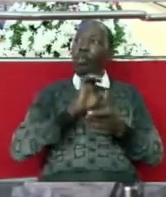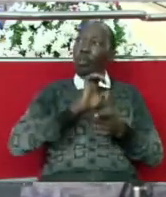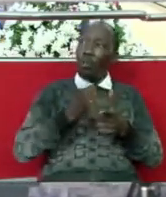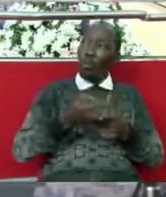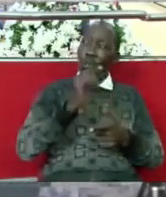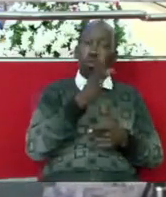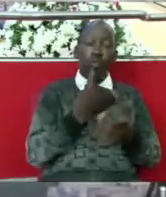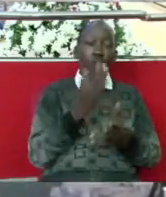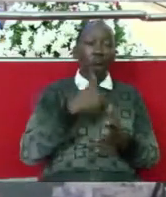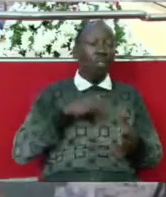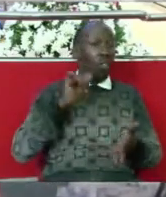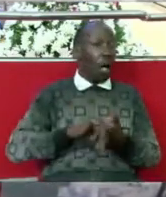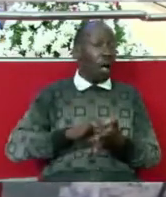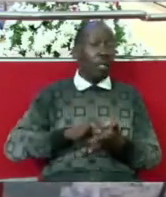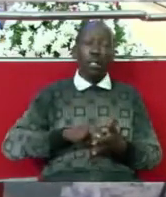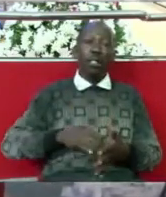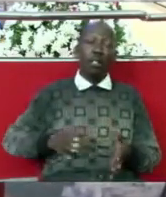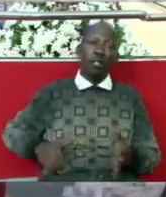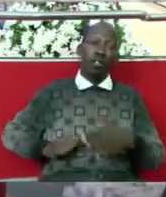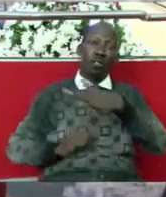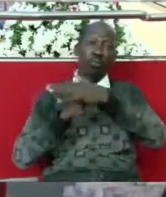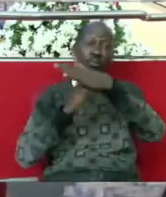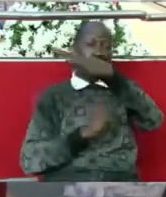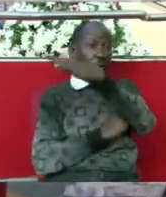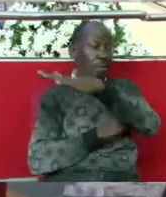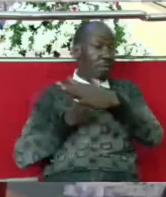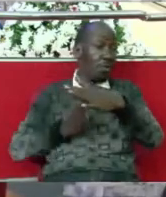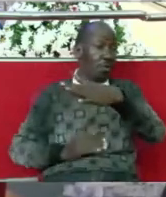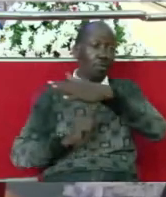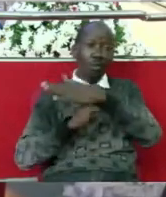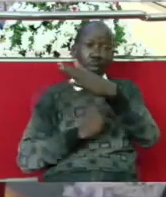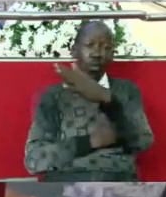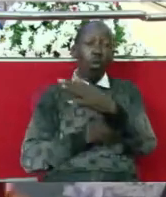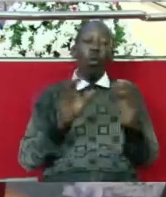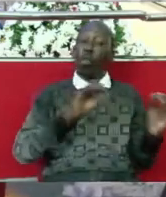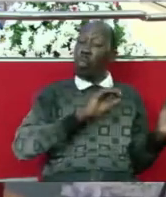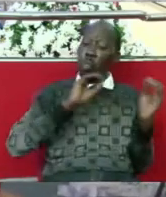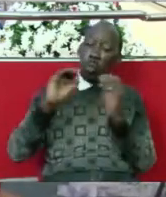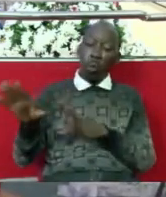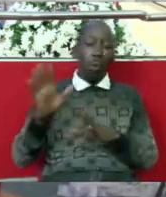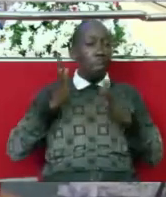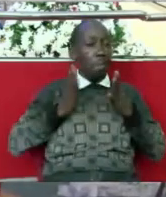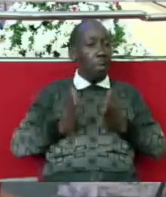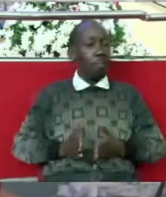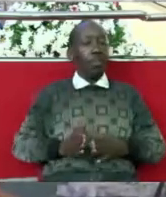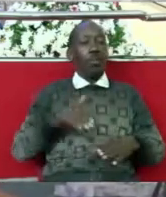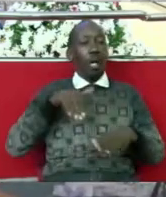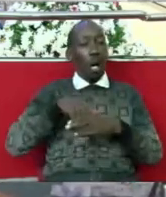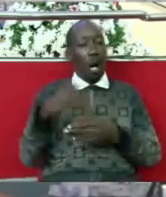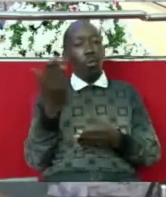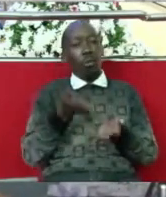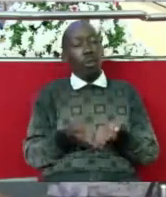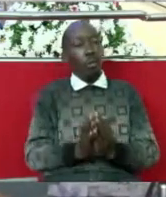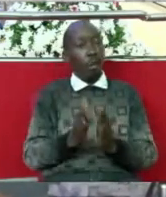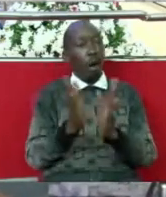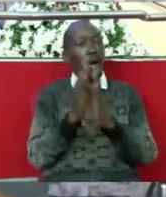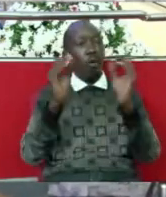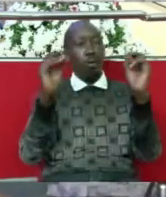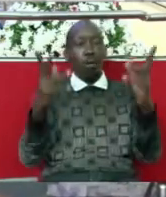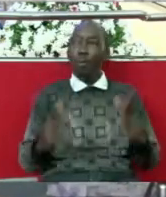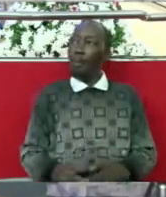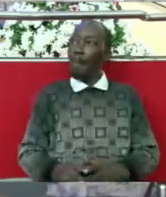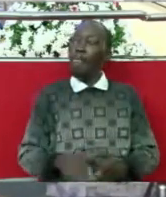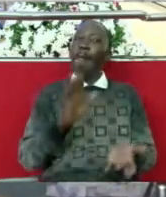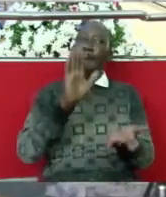that sponsor. Hata kama uko na yule mfadhili yule. Throw them out of the boat. Murushe nje ya mashua yako. Hallelujah.